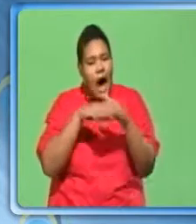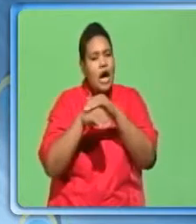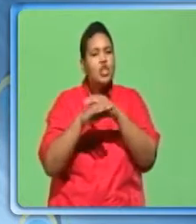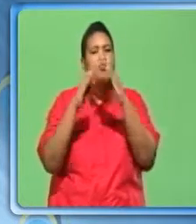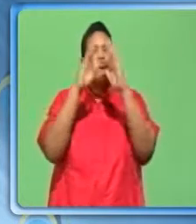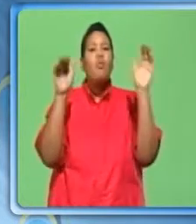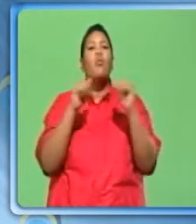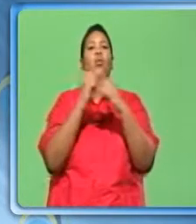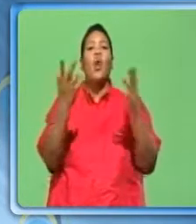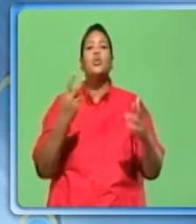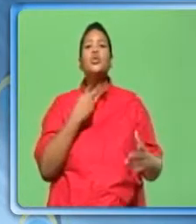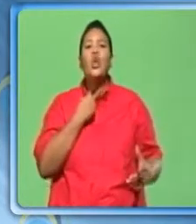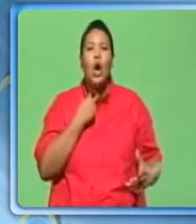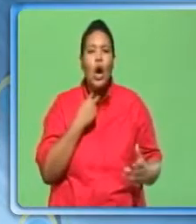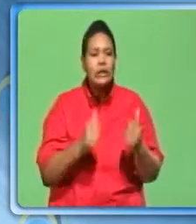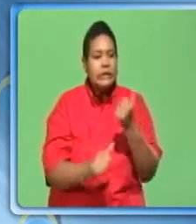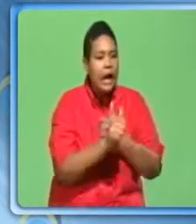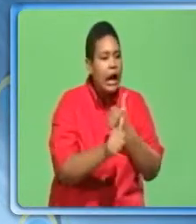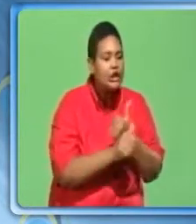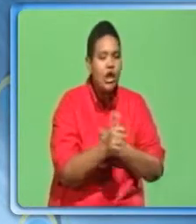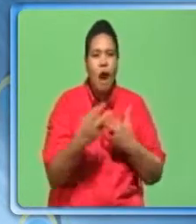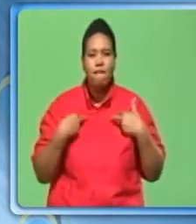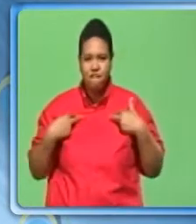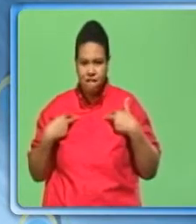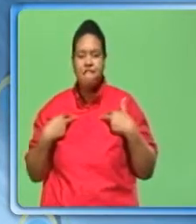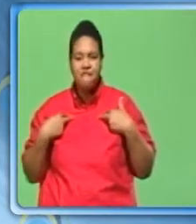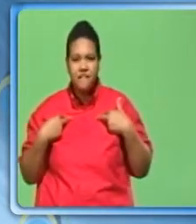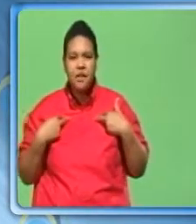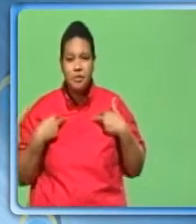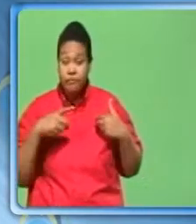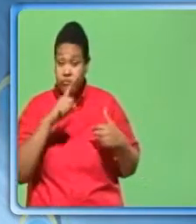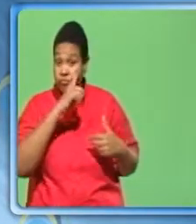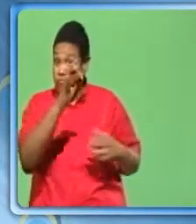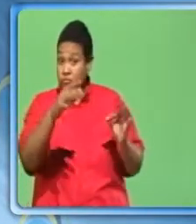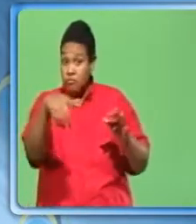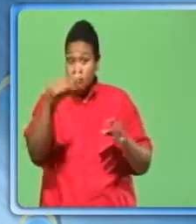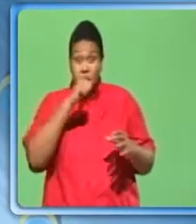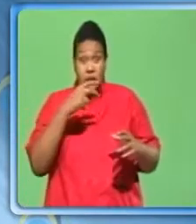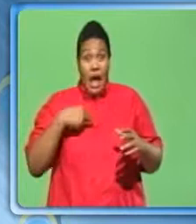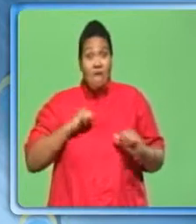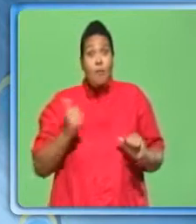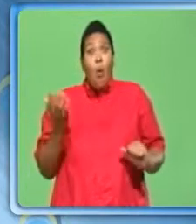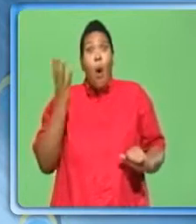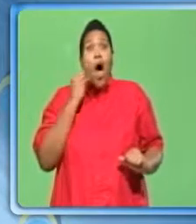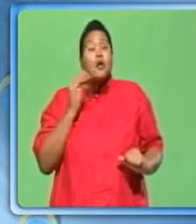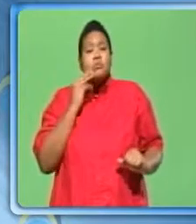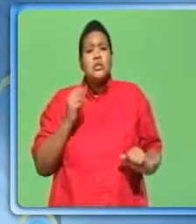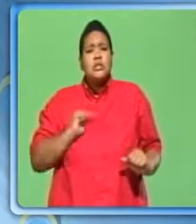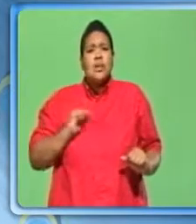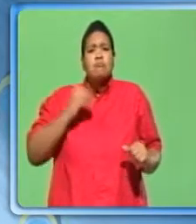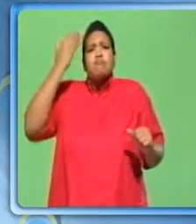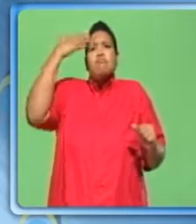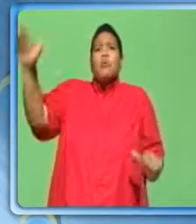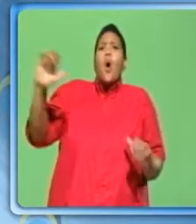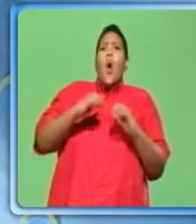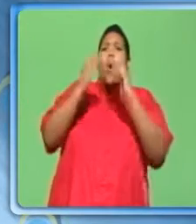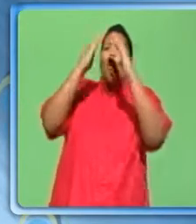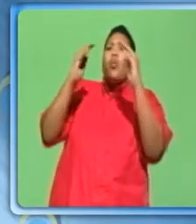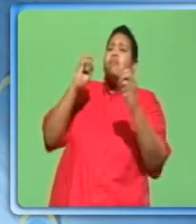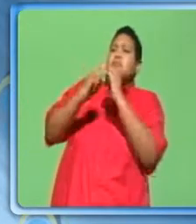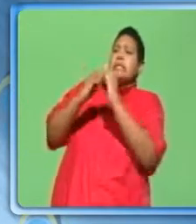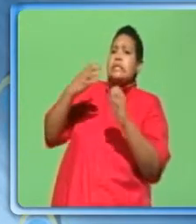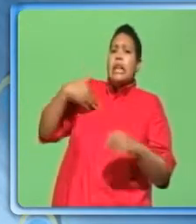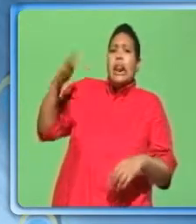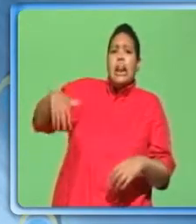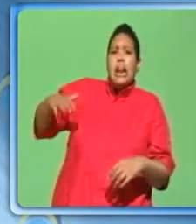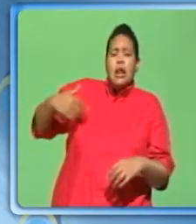without putting yourself in unnecessary danger. If you don't have any experience of working on a roof, and you don't have